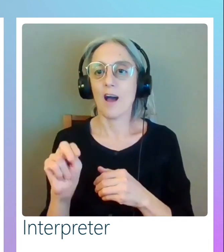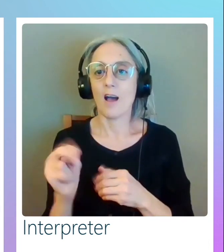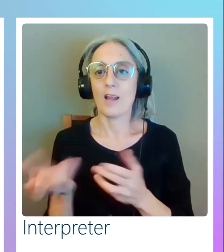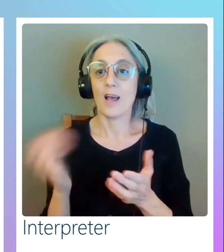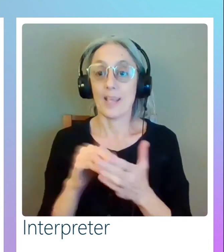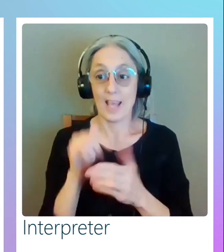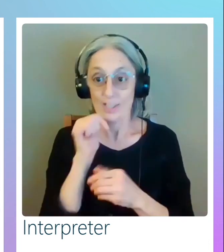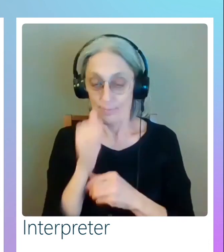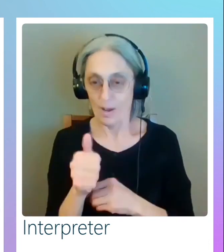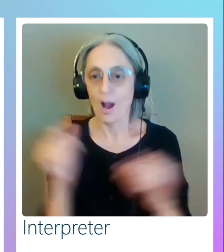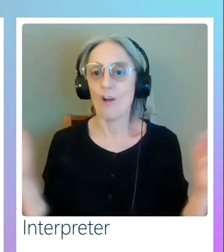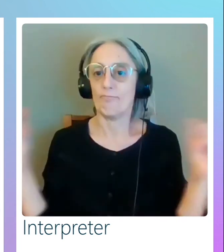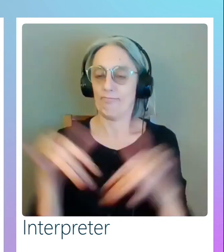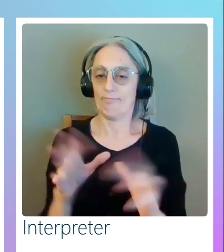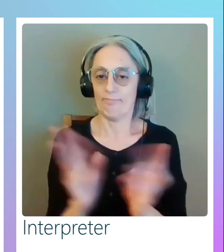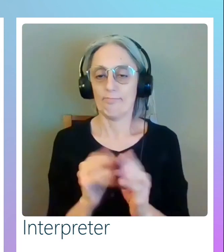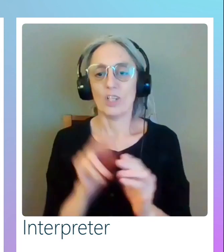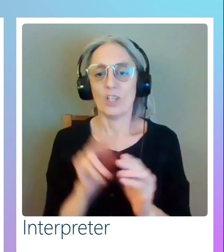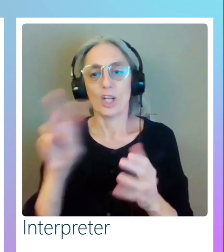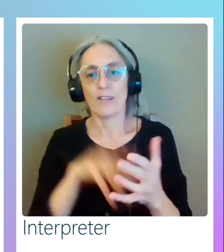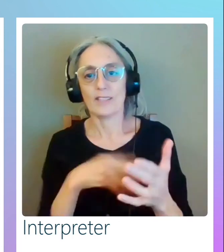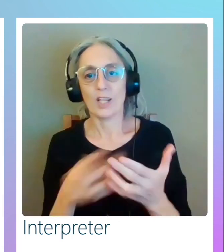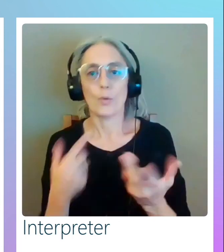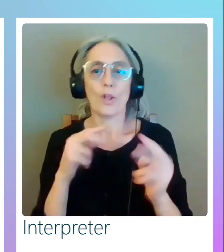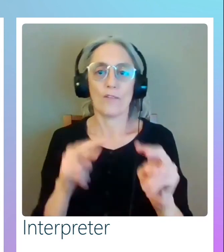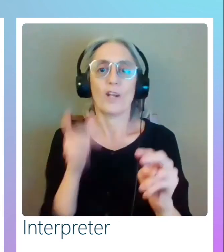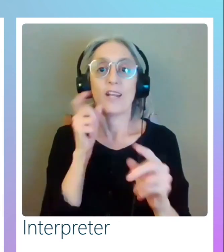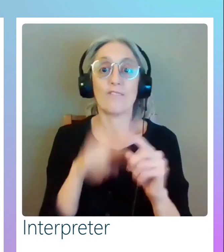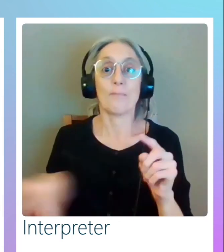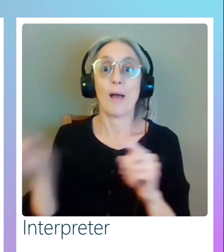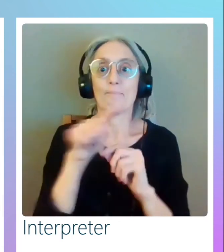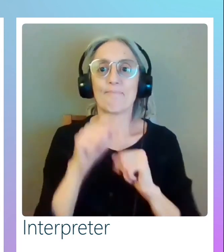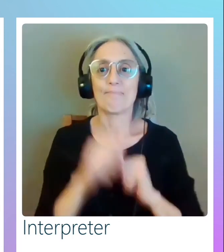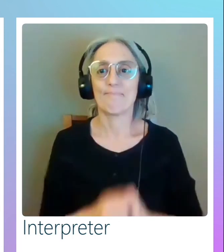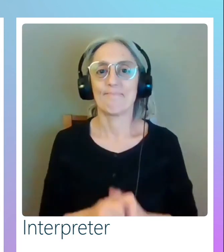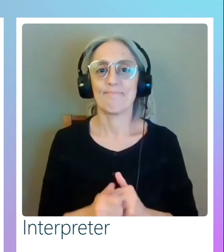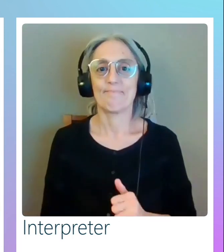So check out the schedule and we look forward to hearing from you. Bye. Cheers.